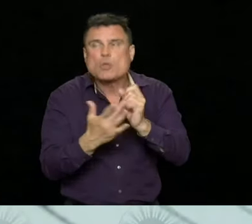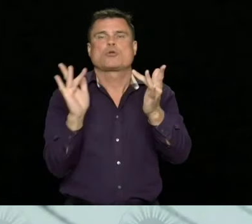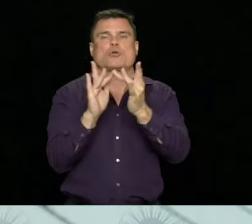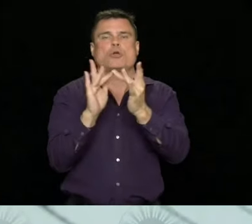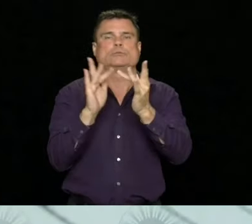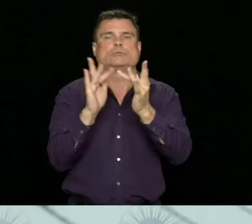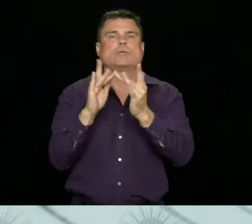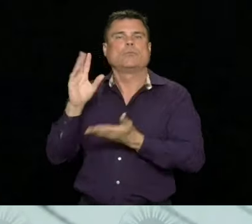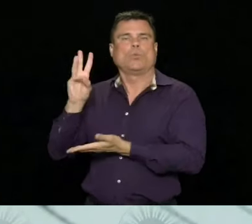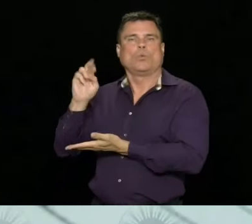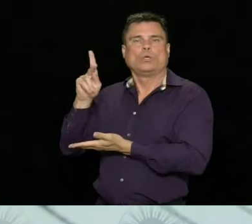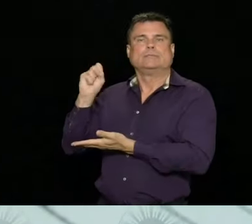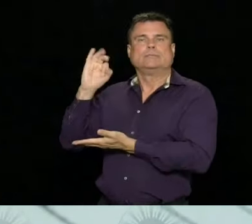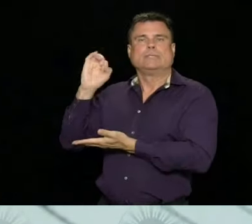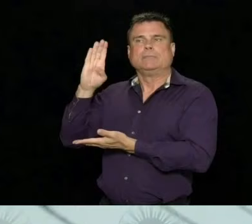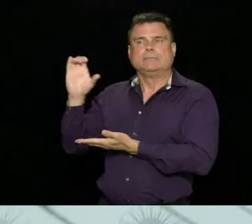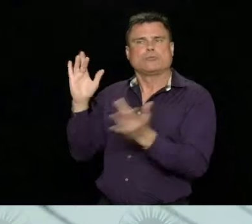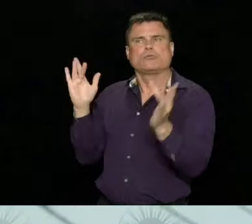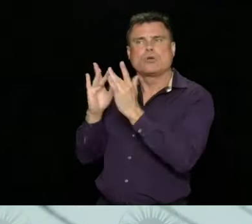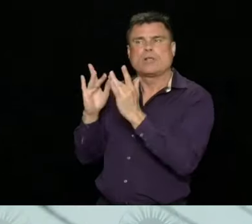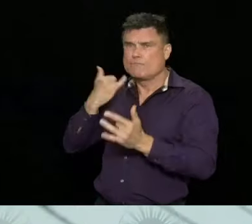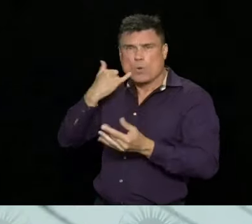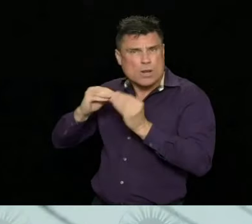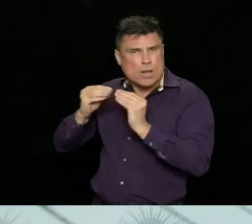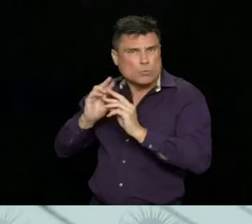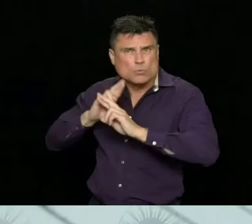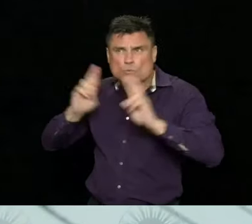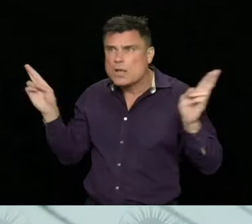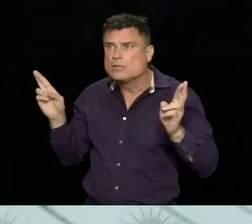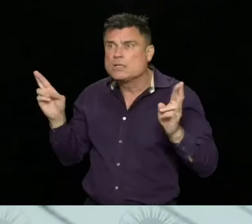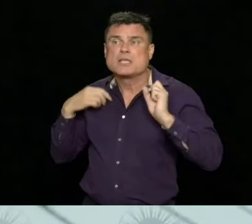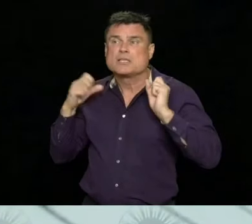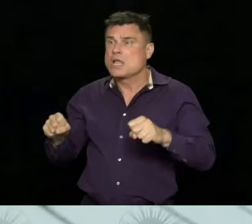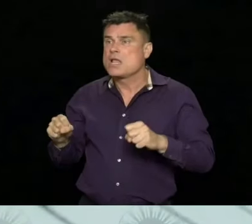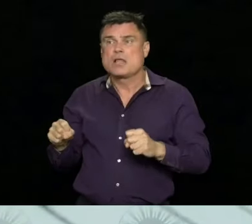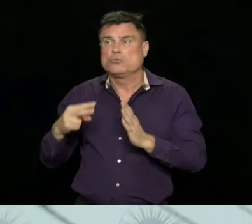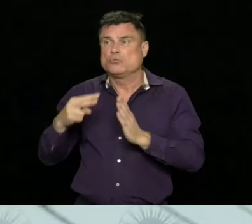read it out to you. It's a